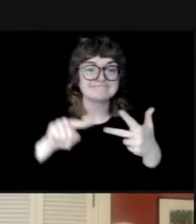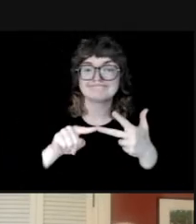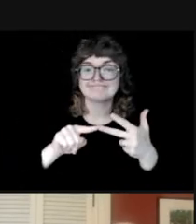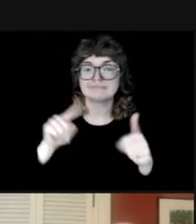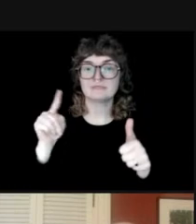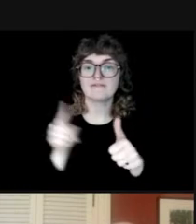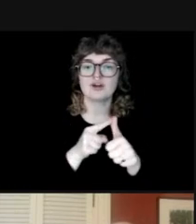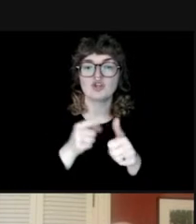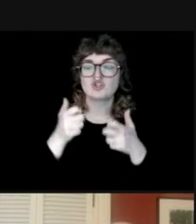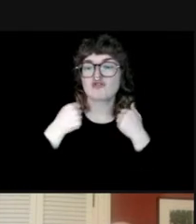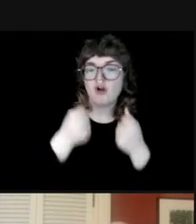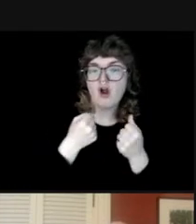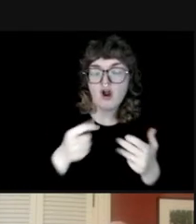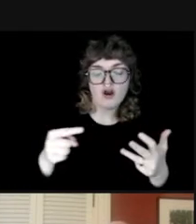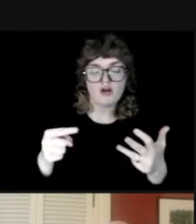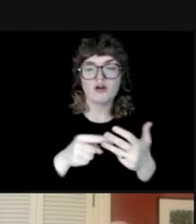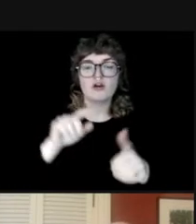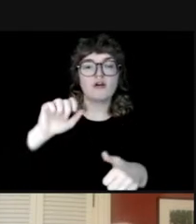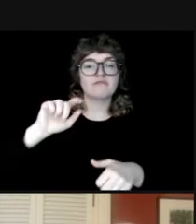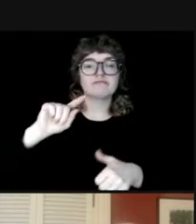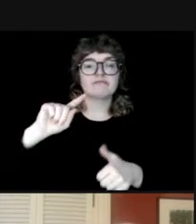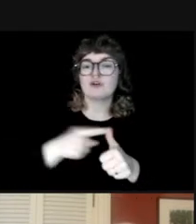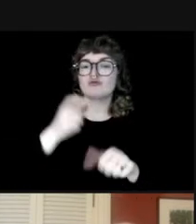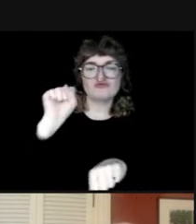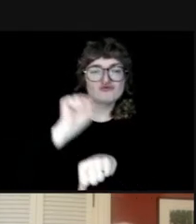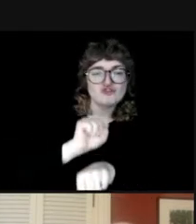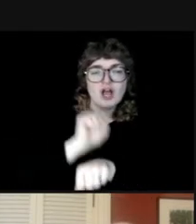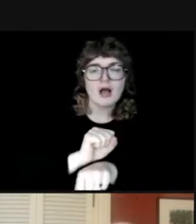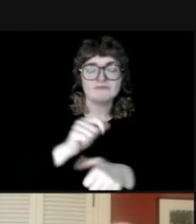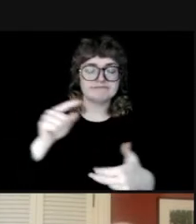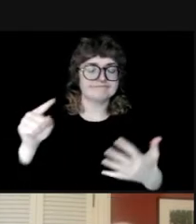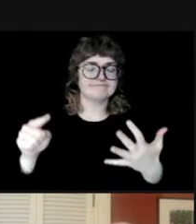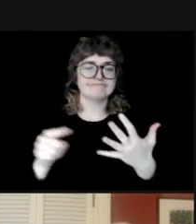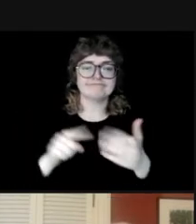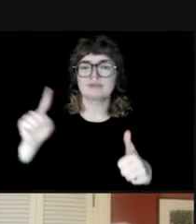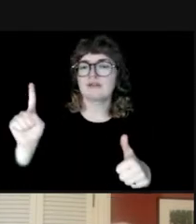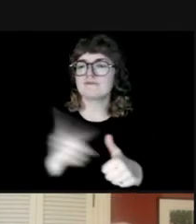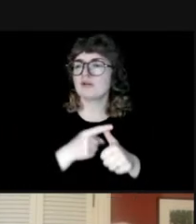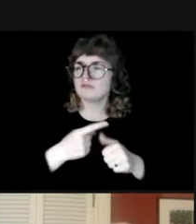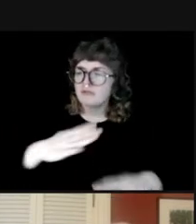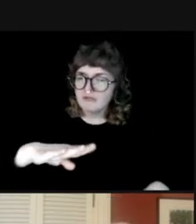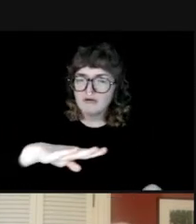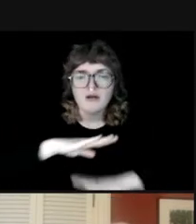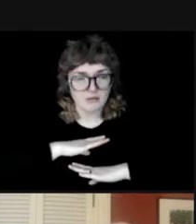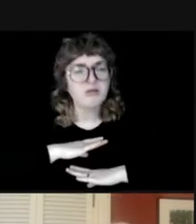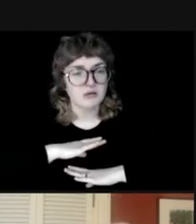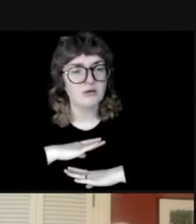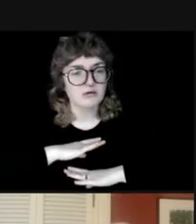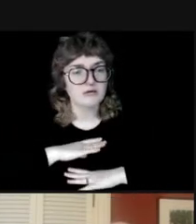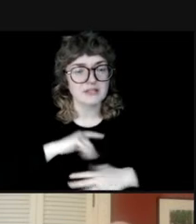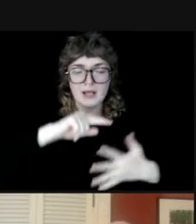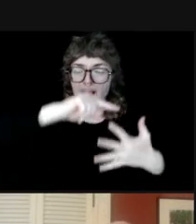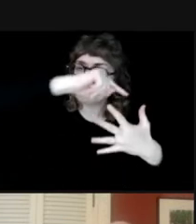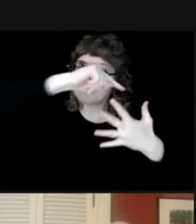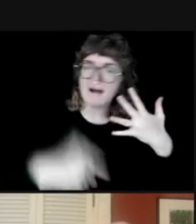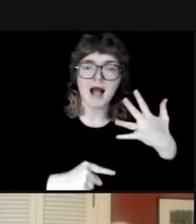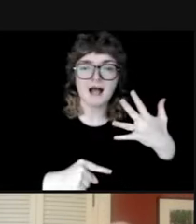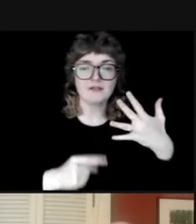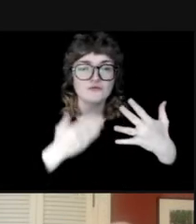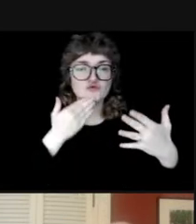a first job, a first sense of satisfaction that you have done something well. Now, these are good